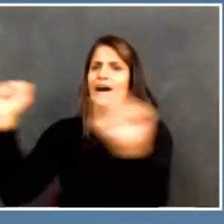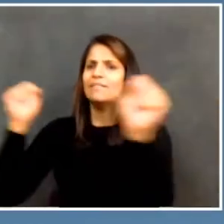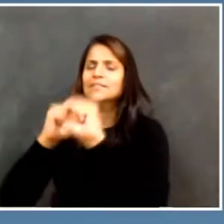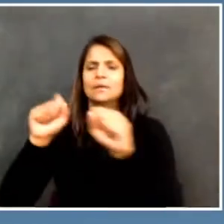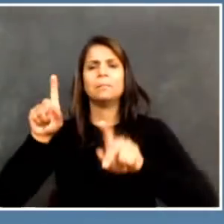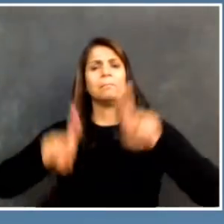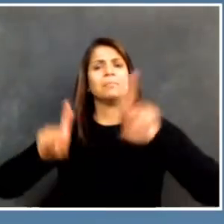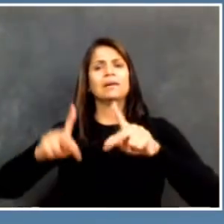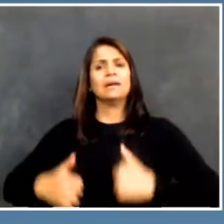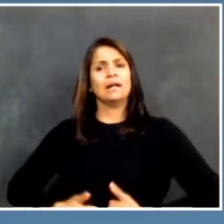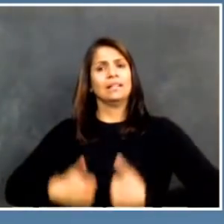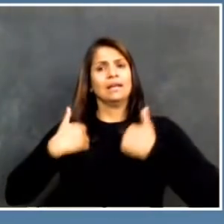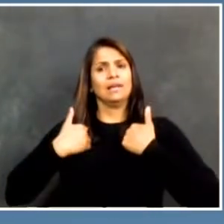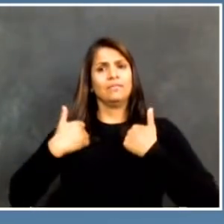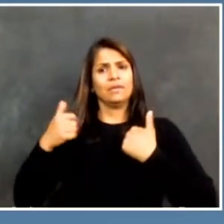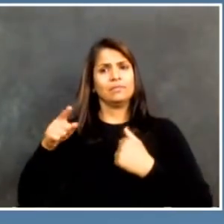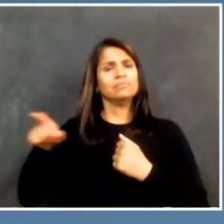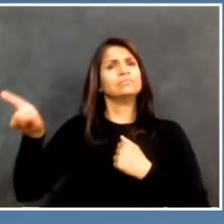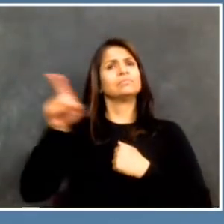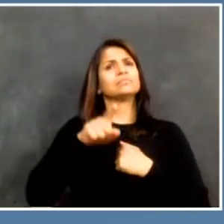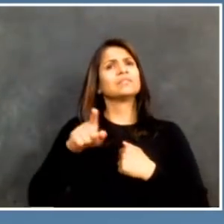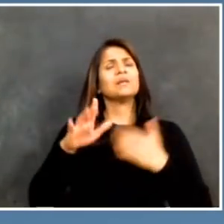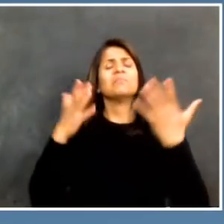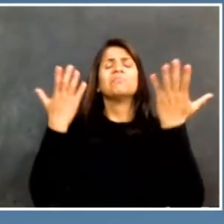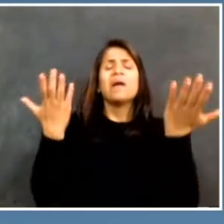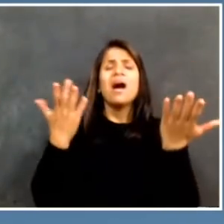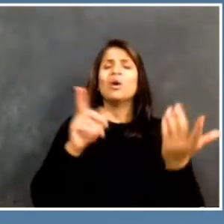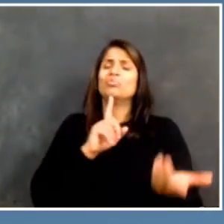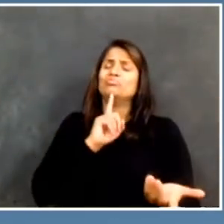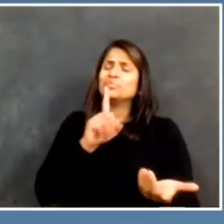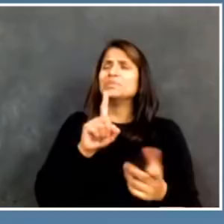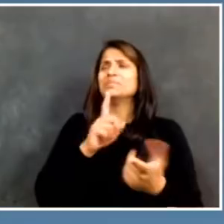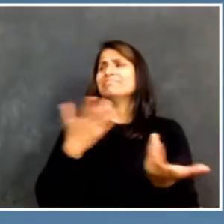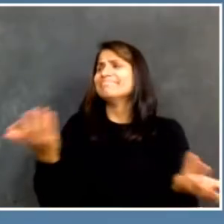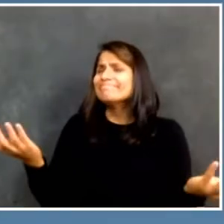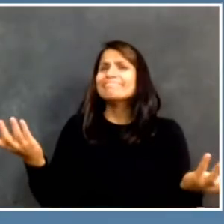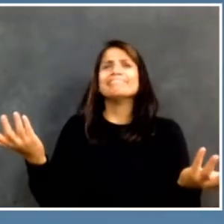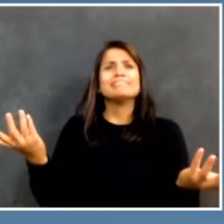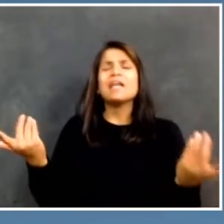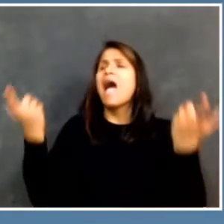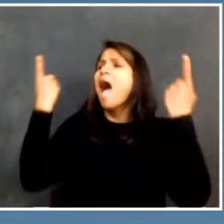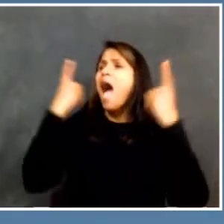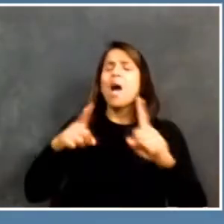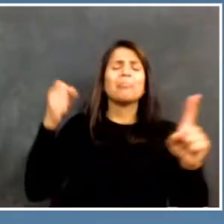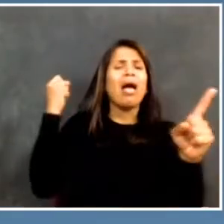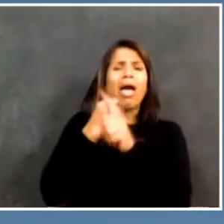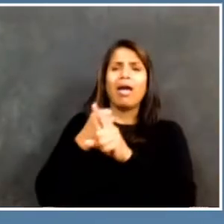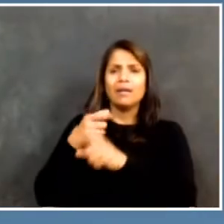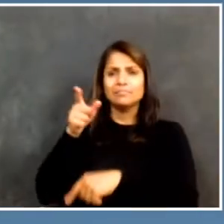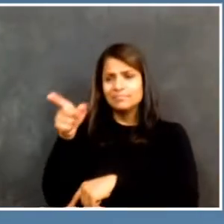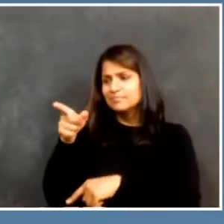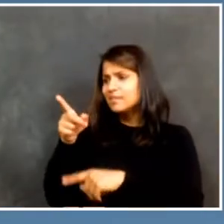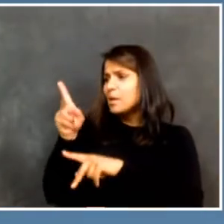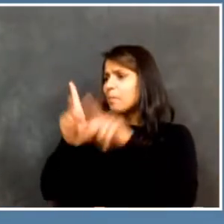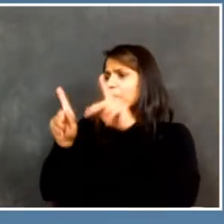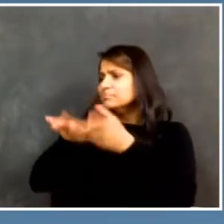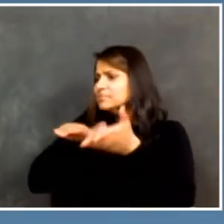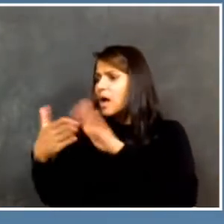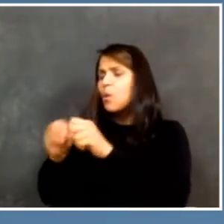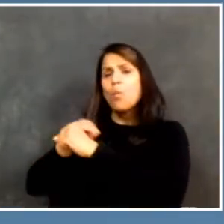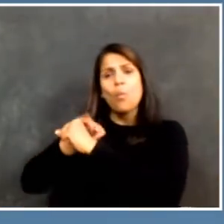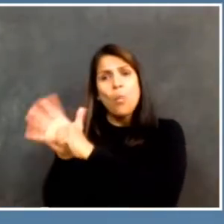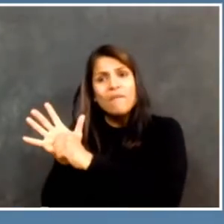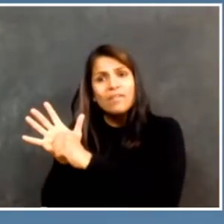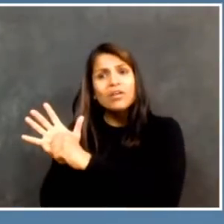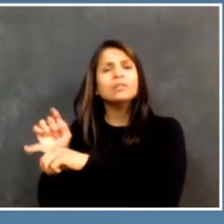COVID or indirectly because of COVID. And we've talked a little bit about that in the past, but I think